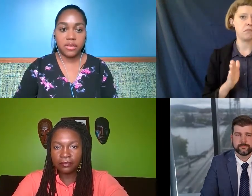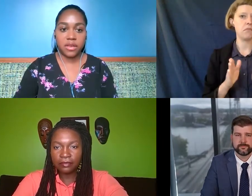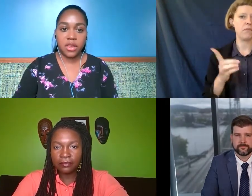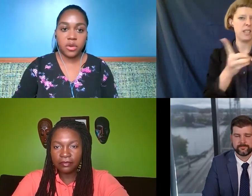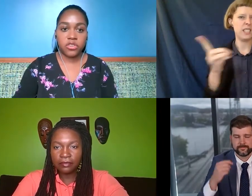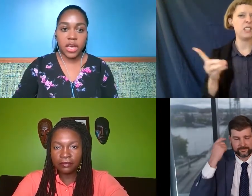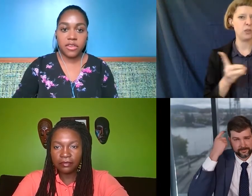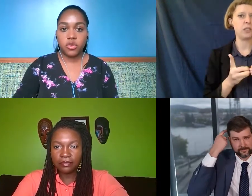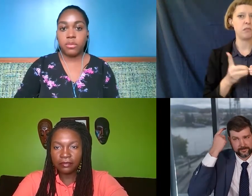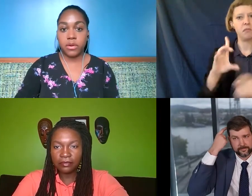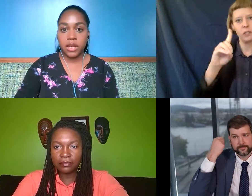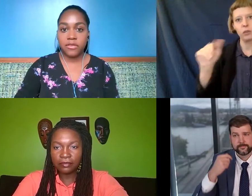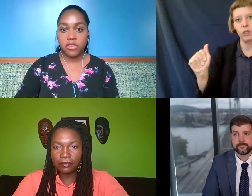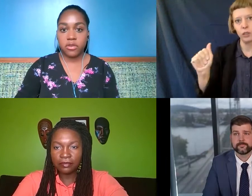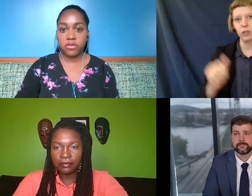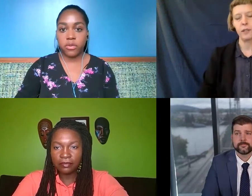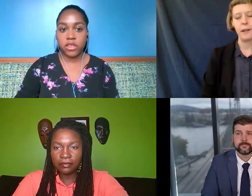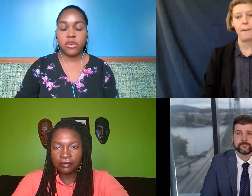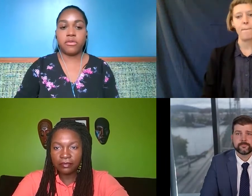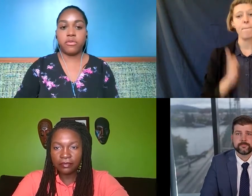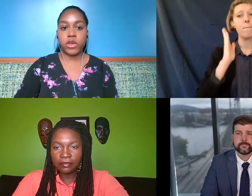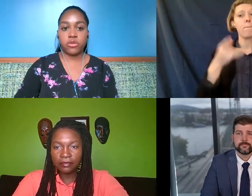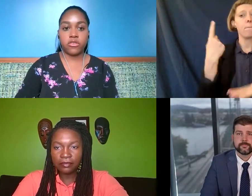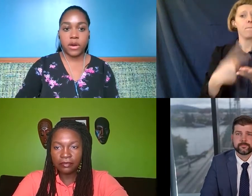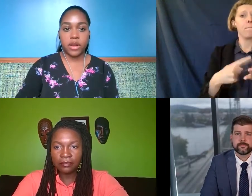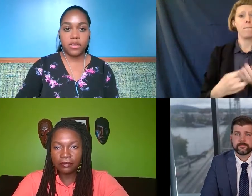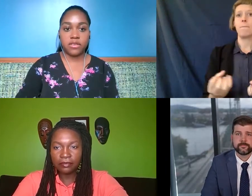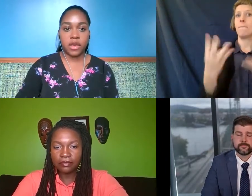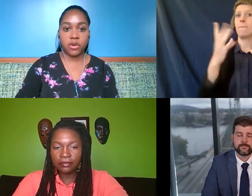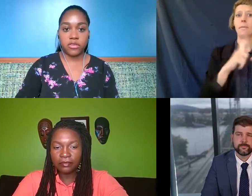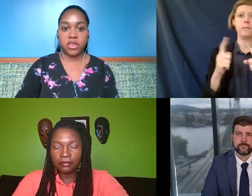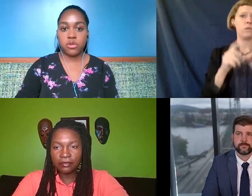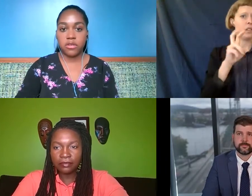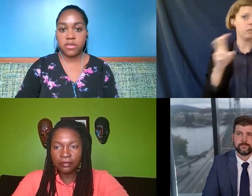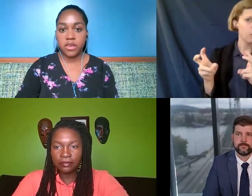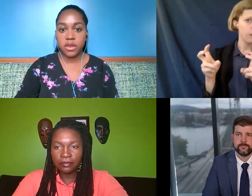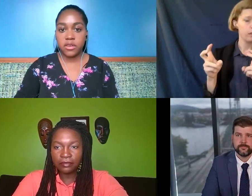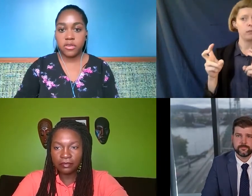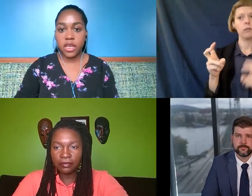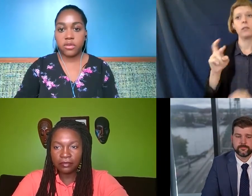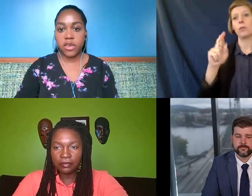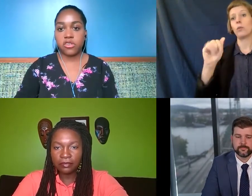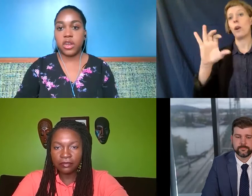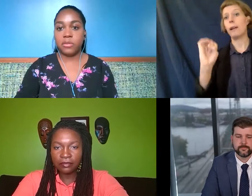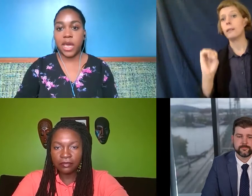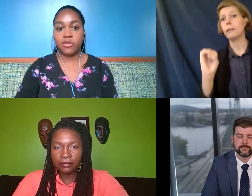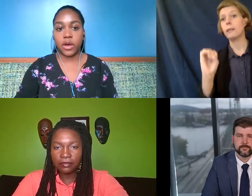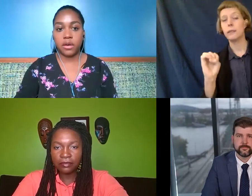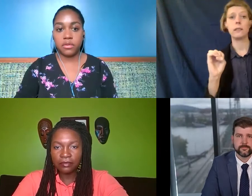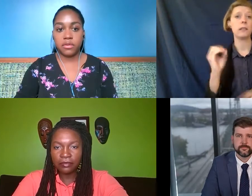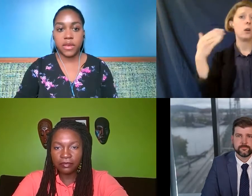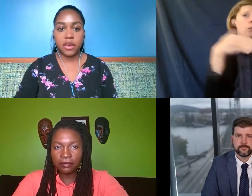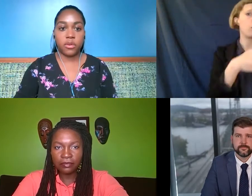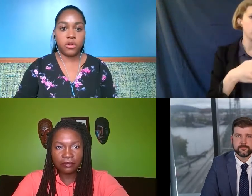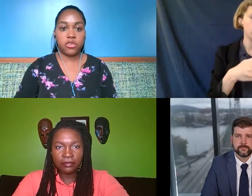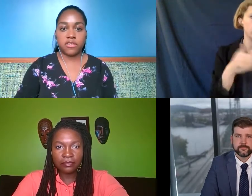County. We'll dive into a myriad of issues ranging from racial disparities in prosecutions to the intersection of behavioral